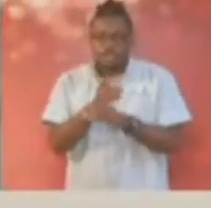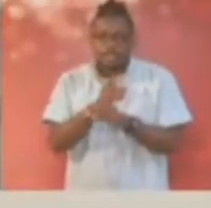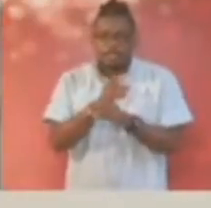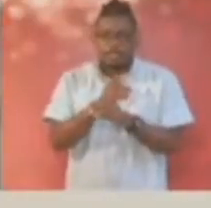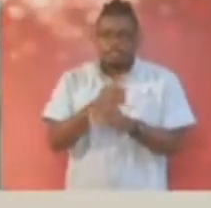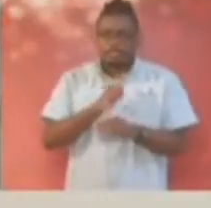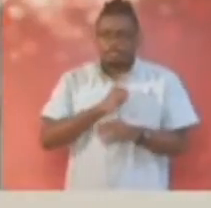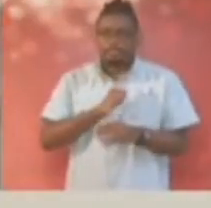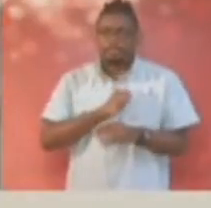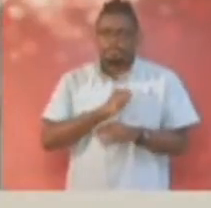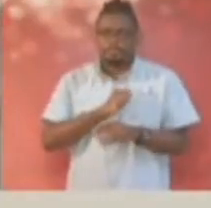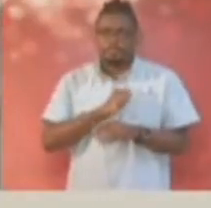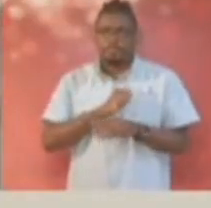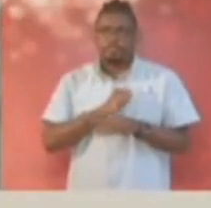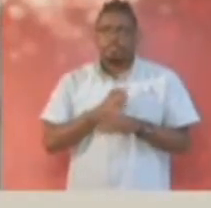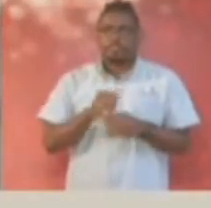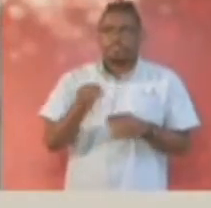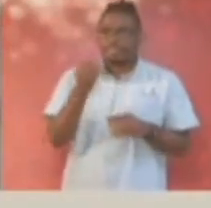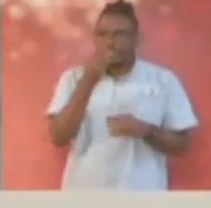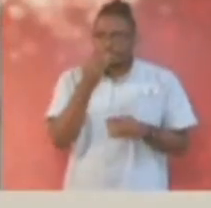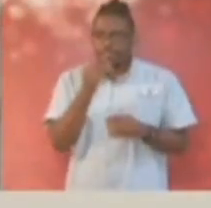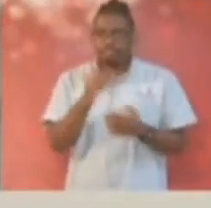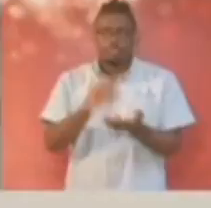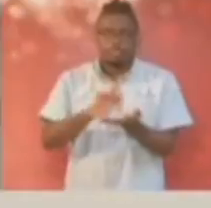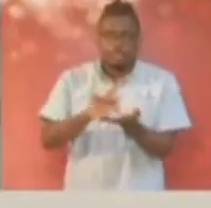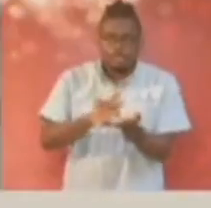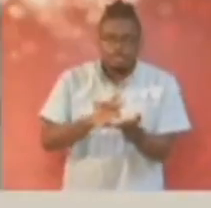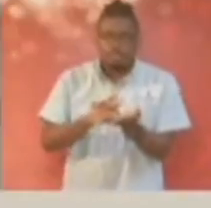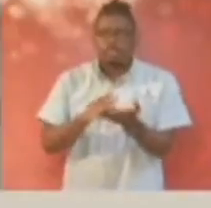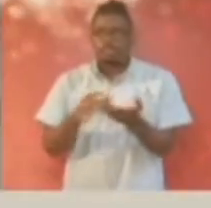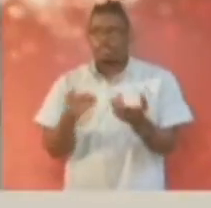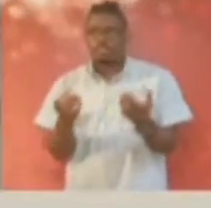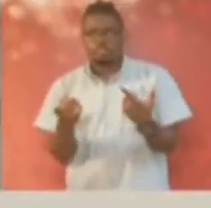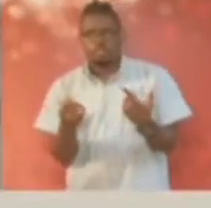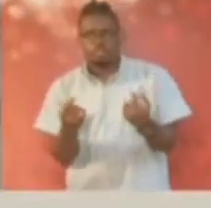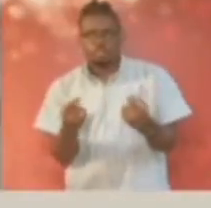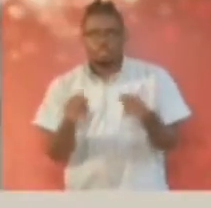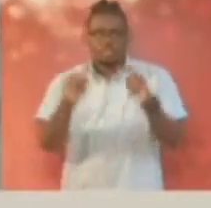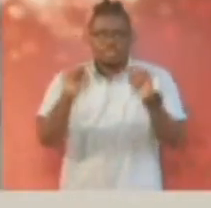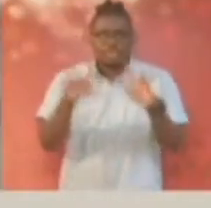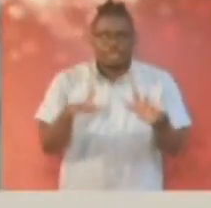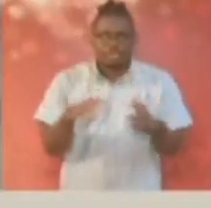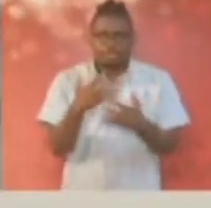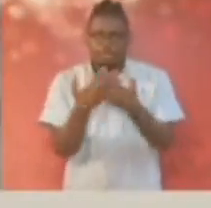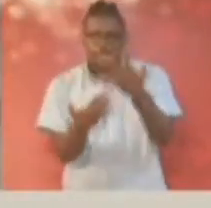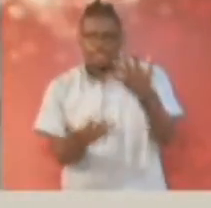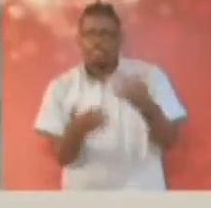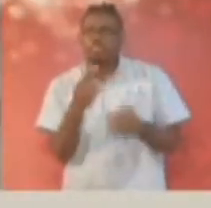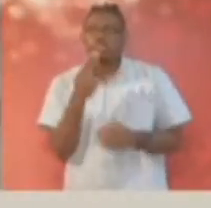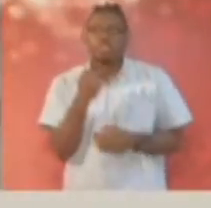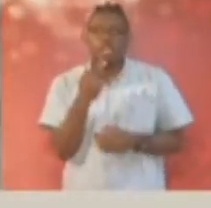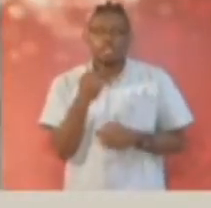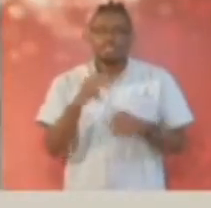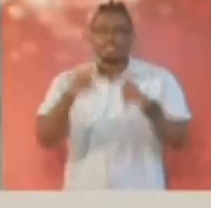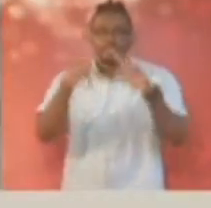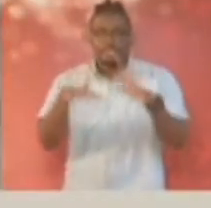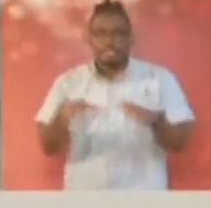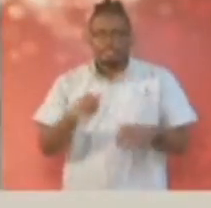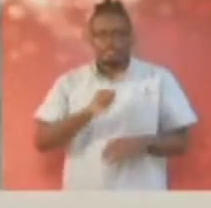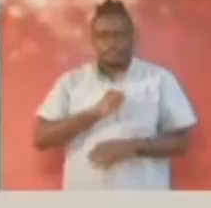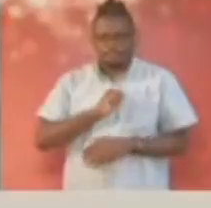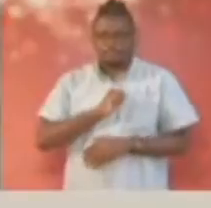epidemic in the diabetes scenario. So healthy lifestyle counseling is an important part